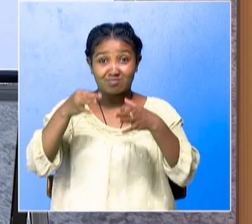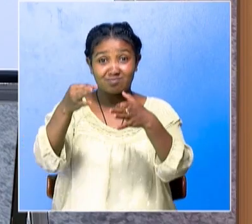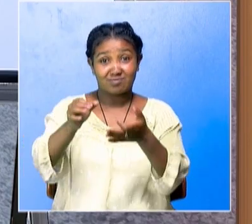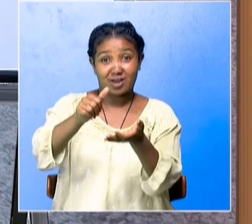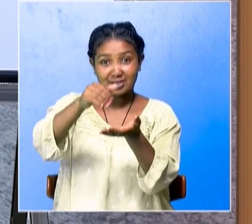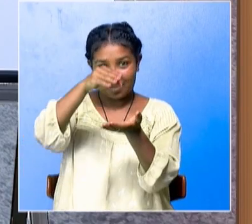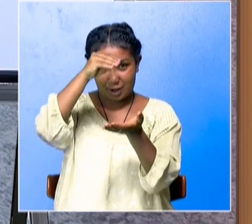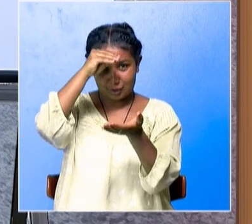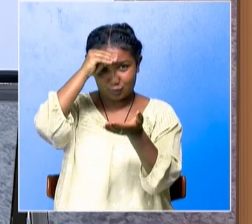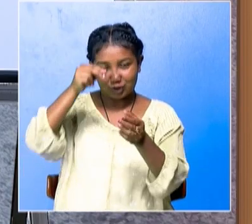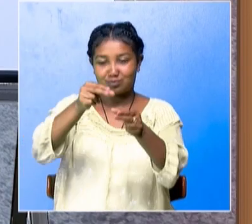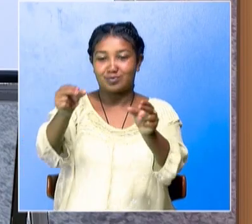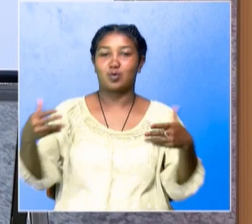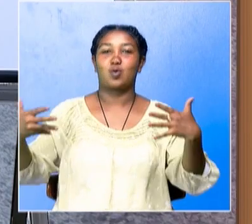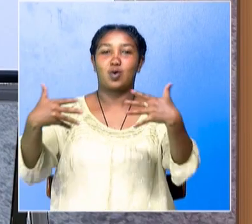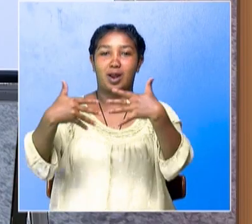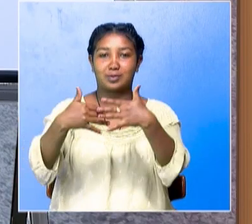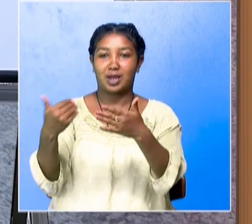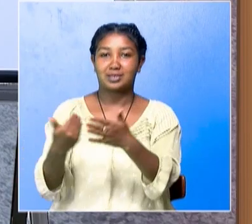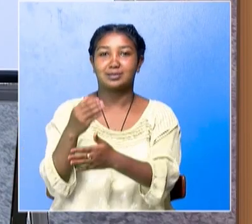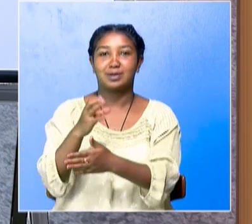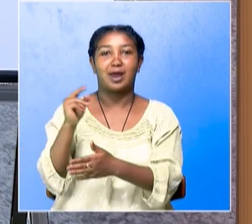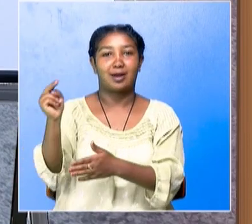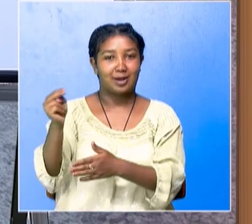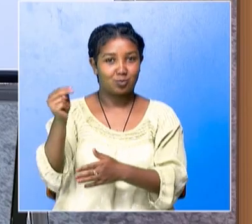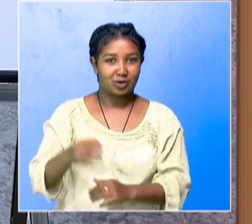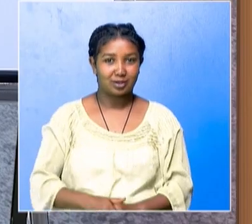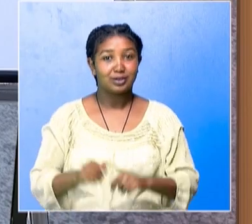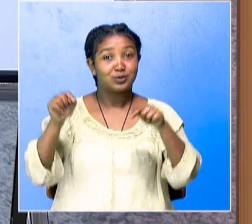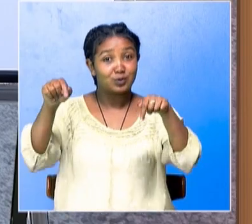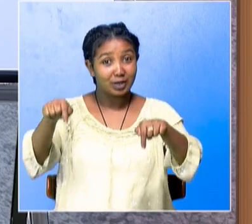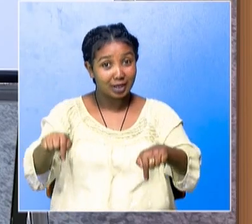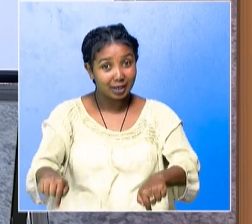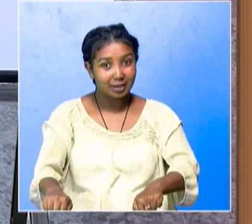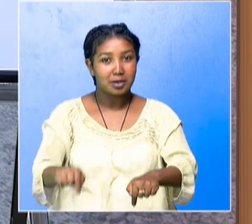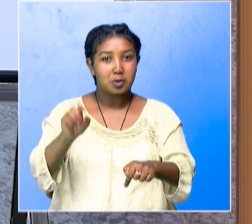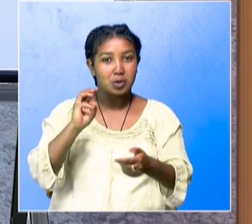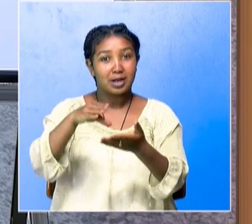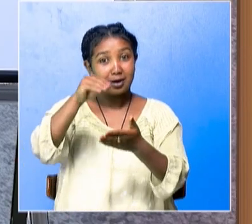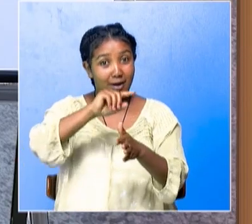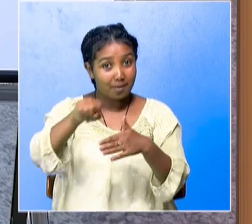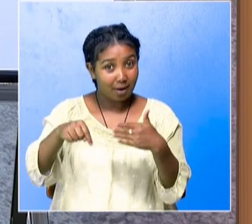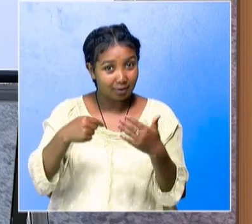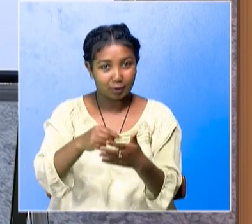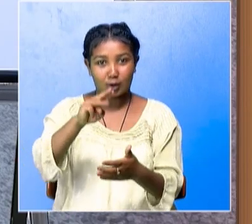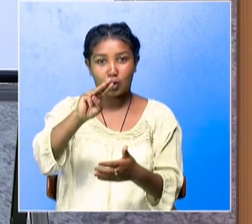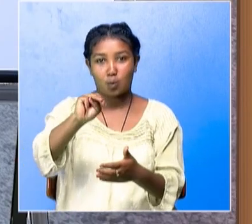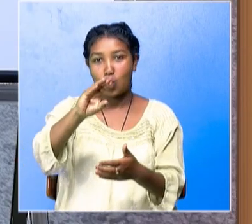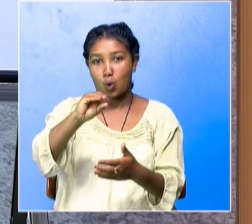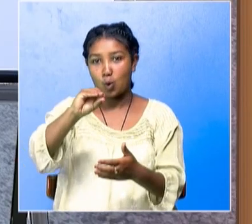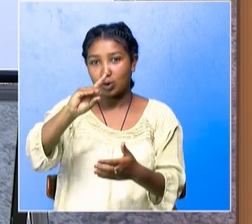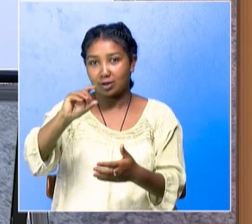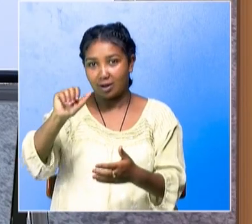Ababa Education Bureau with collaboration with Addis Media Network. Today, we are going to learn about modal